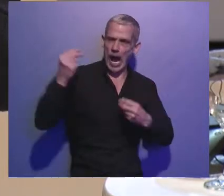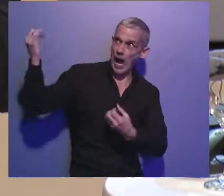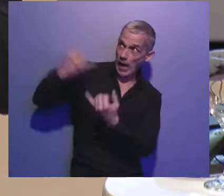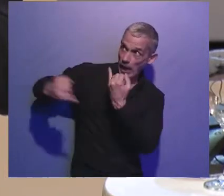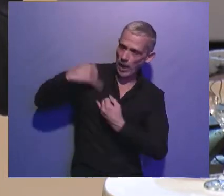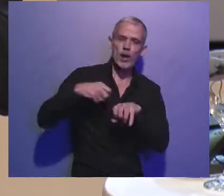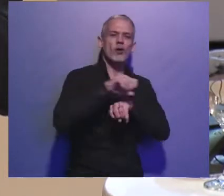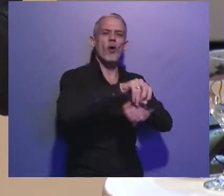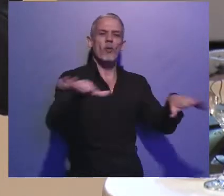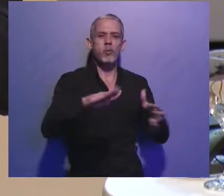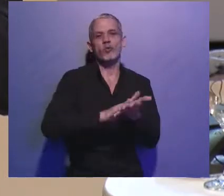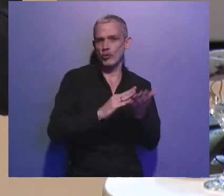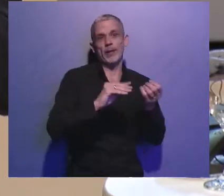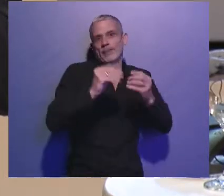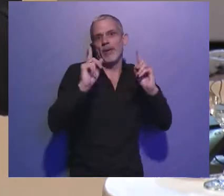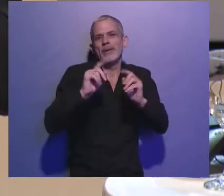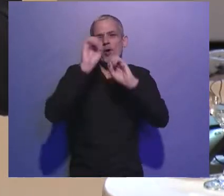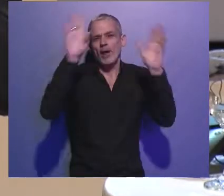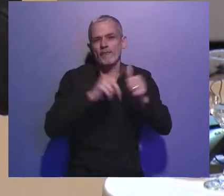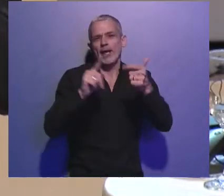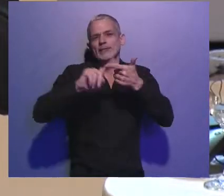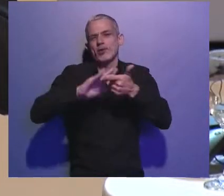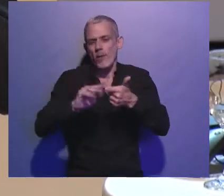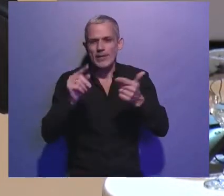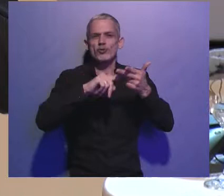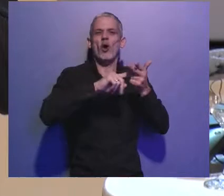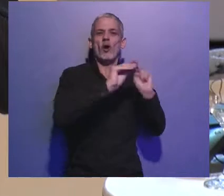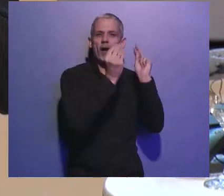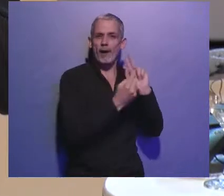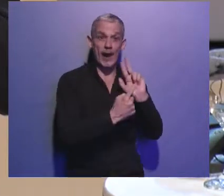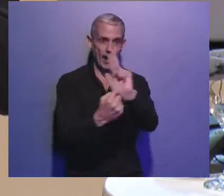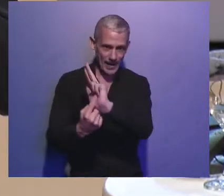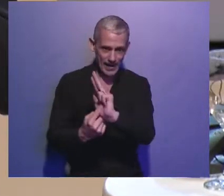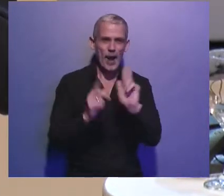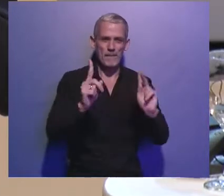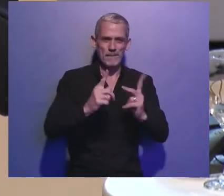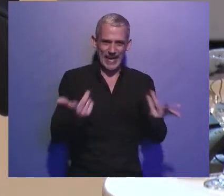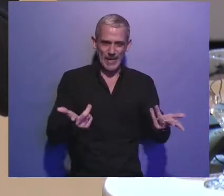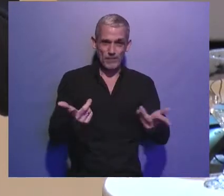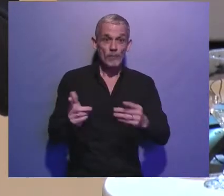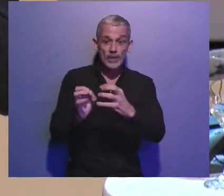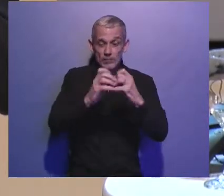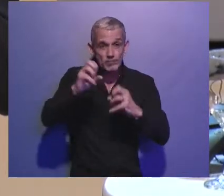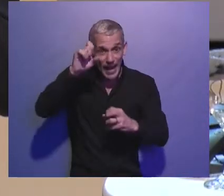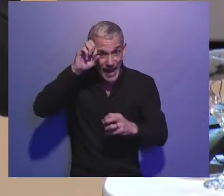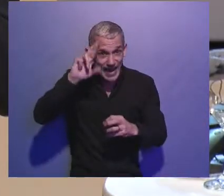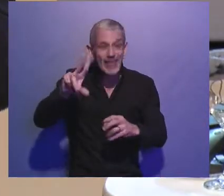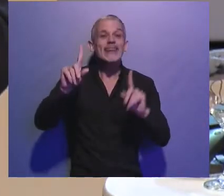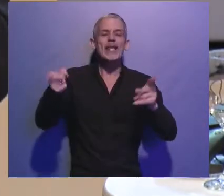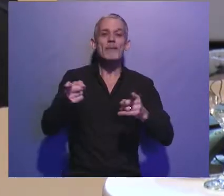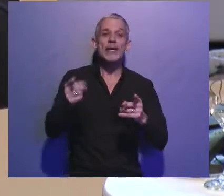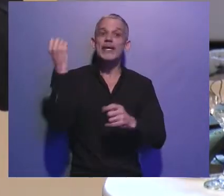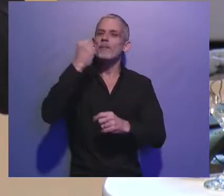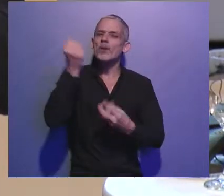and innovation. This network also aims to discuss the legal aspects of the Access to